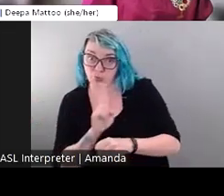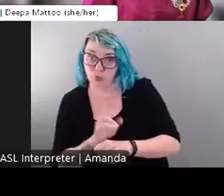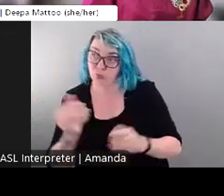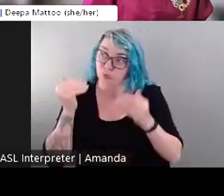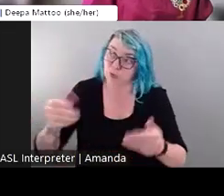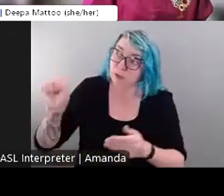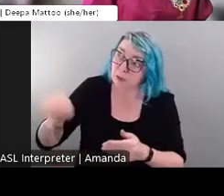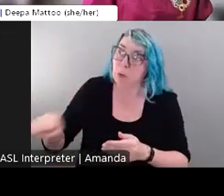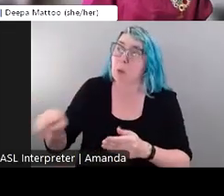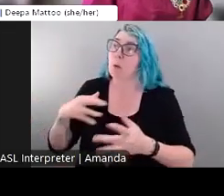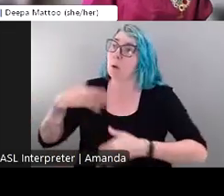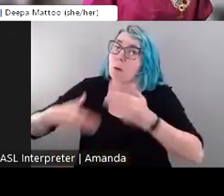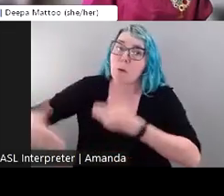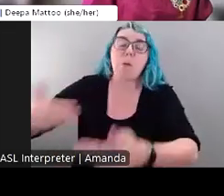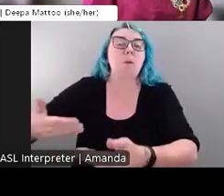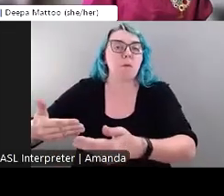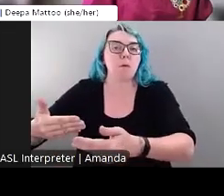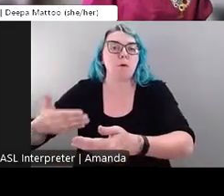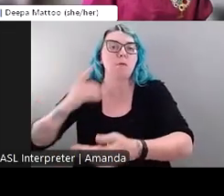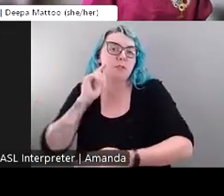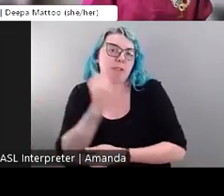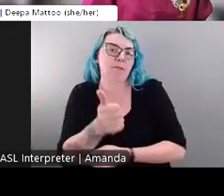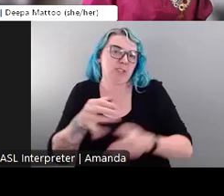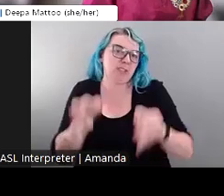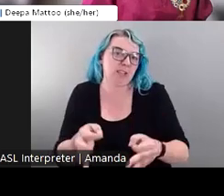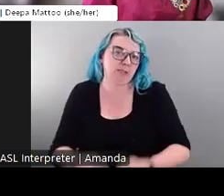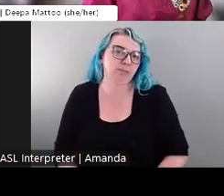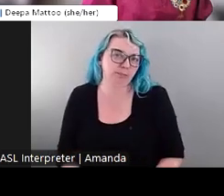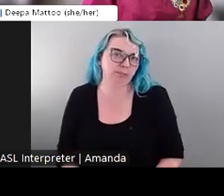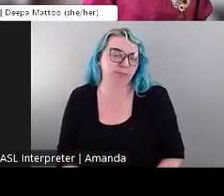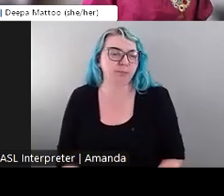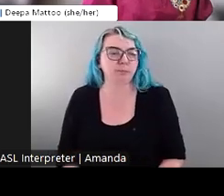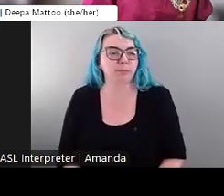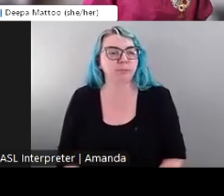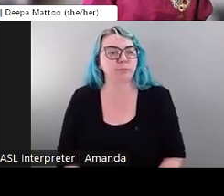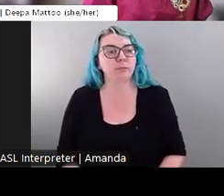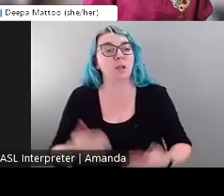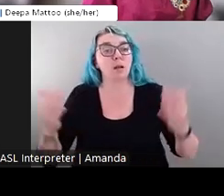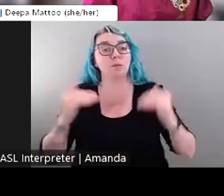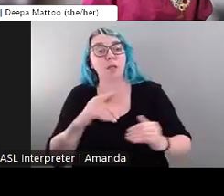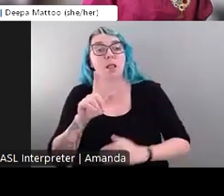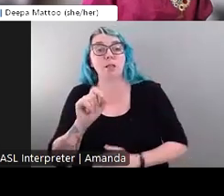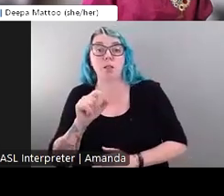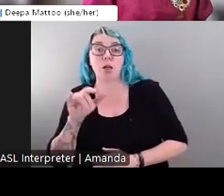when you hit the Launch Tool button is this login page. So if you hit the Register button, you'll be able to create an